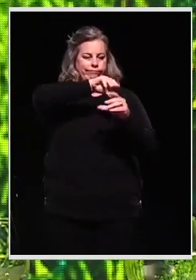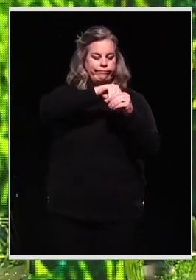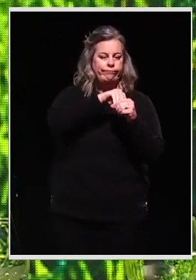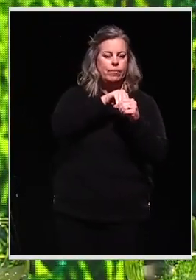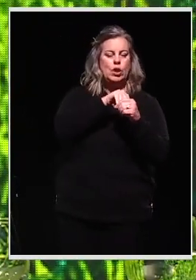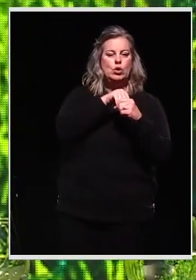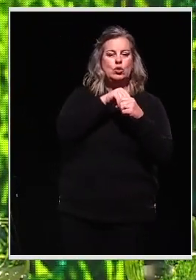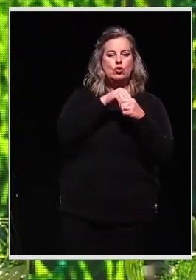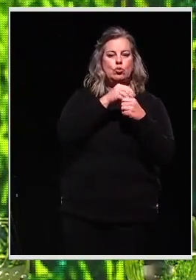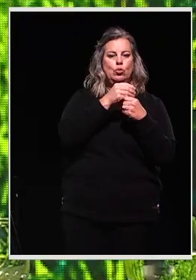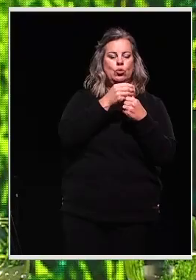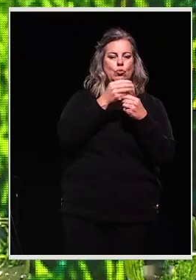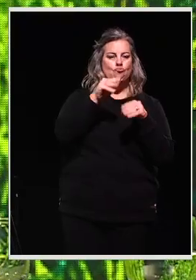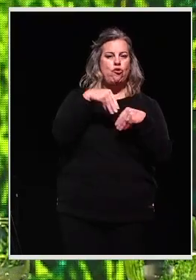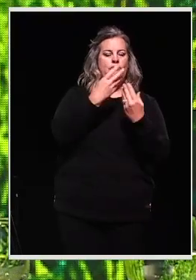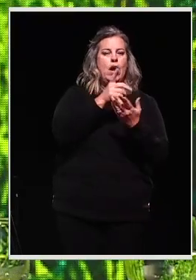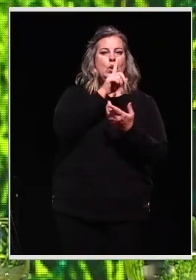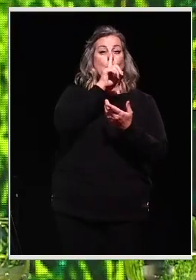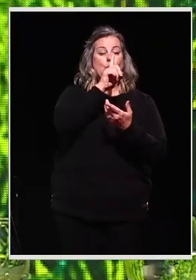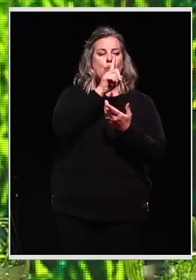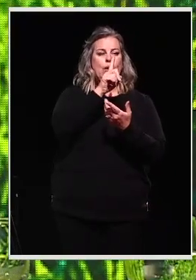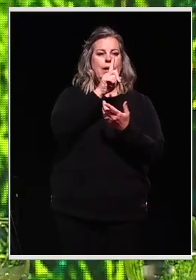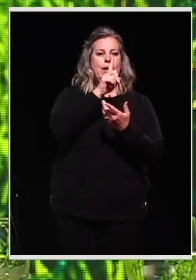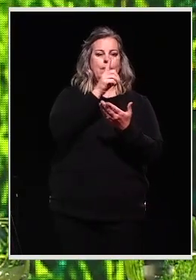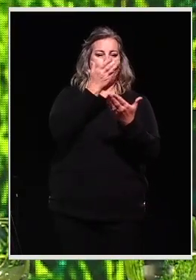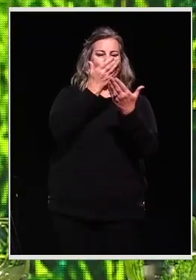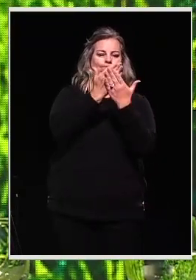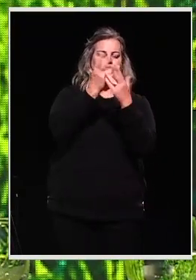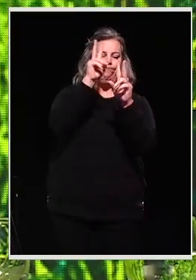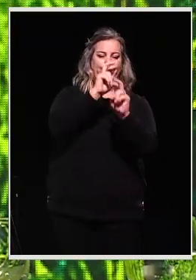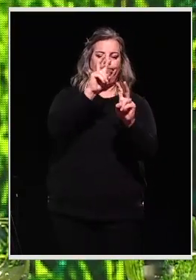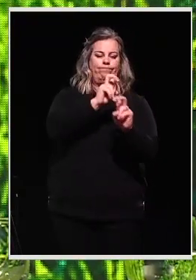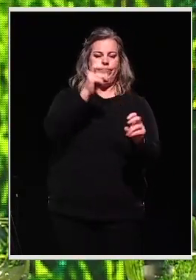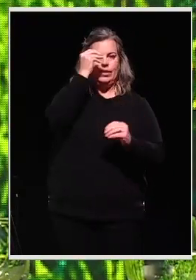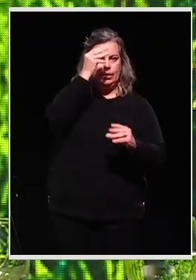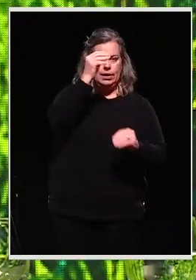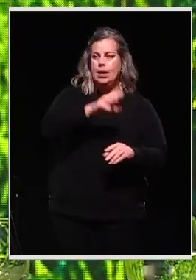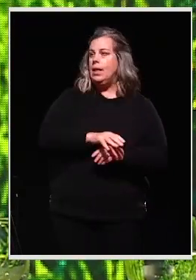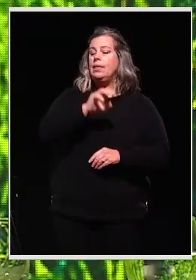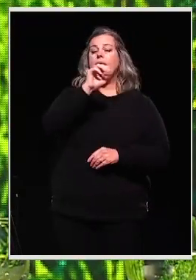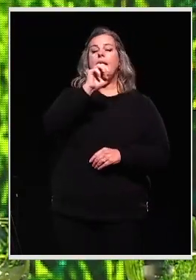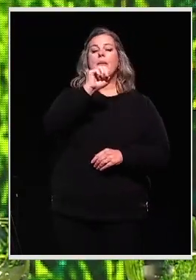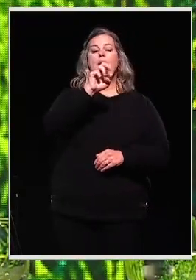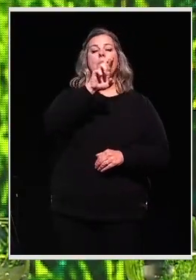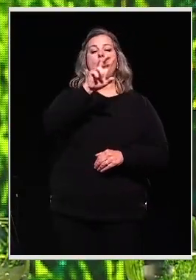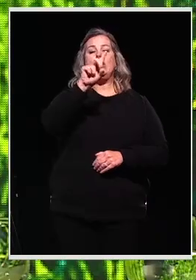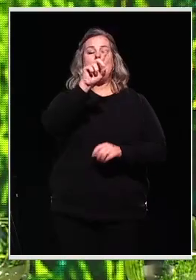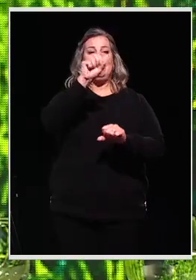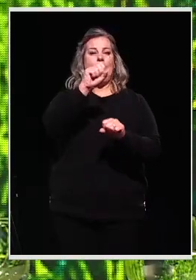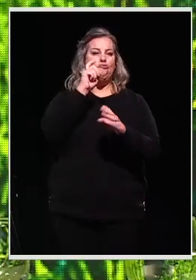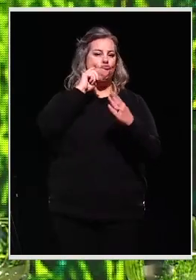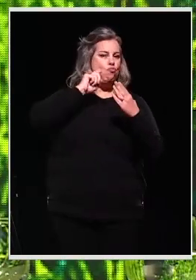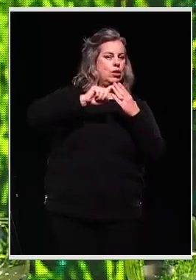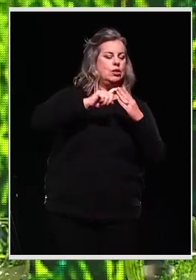a truly predictive analytics that then MMRV can recognize. But that requires working with a lot of partnerships.